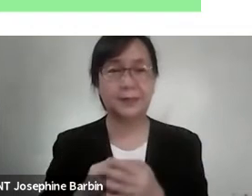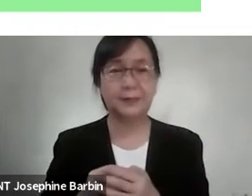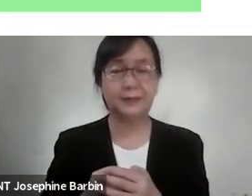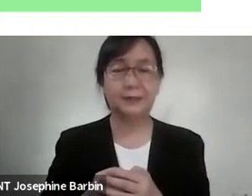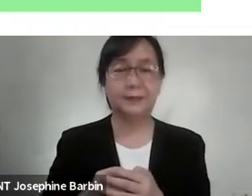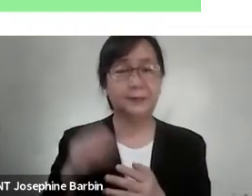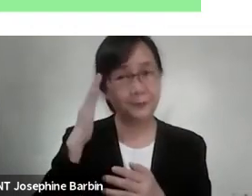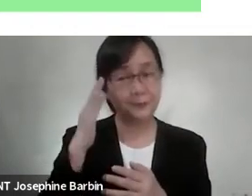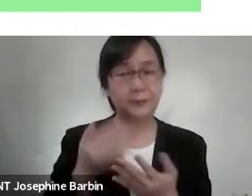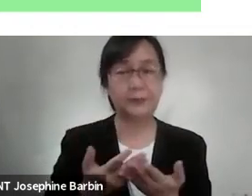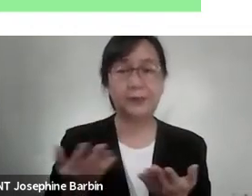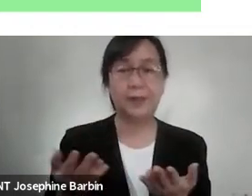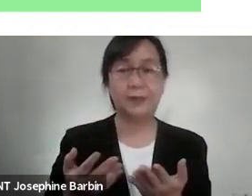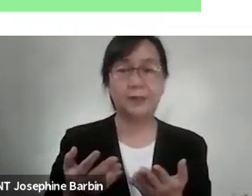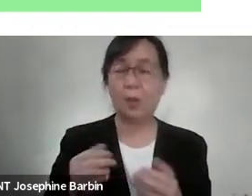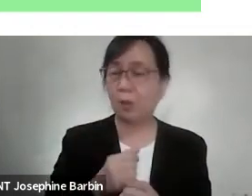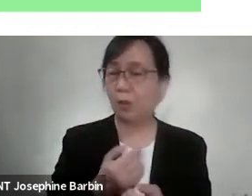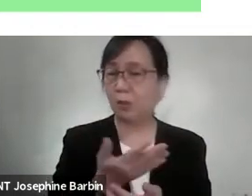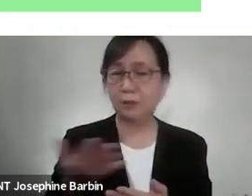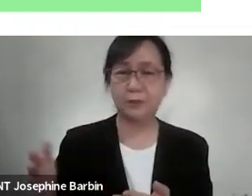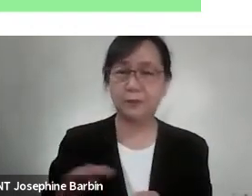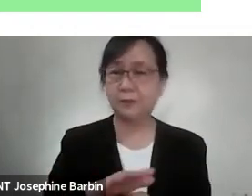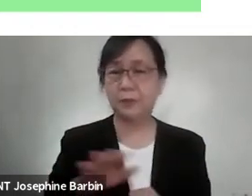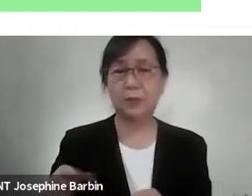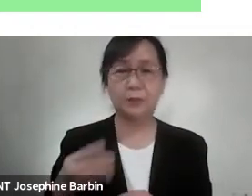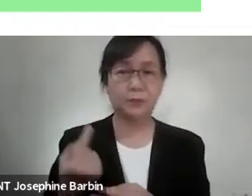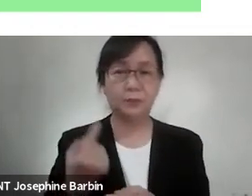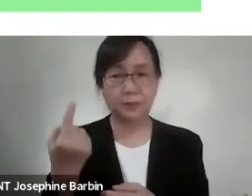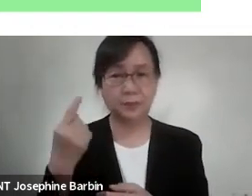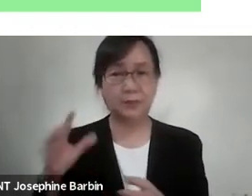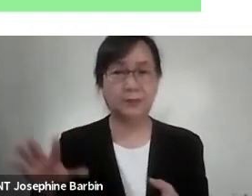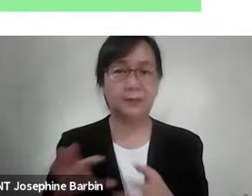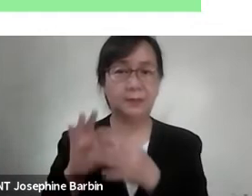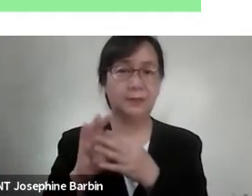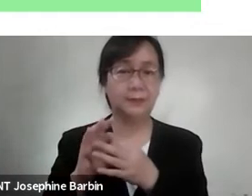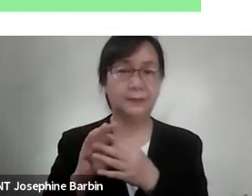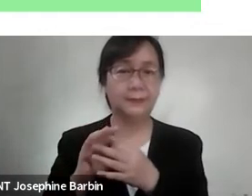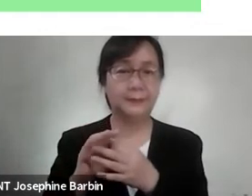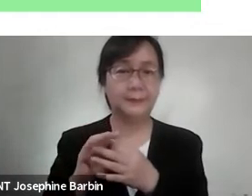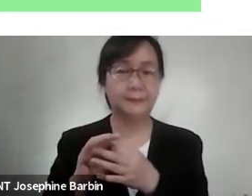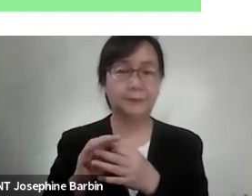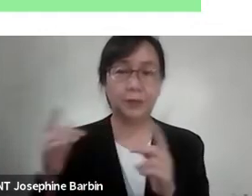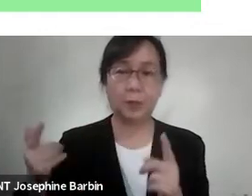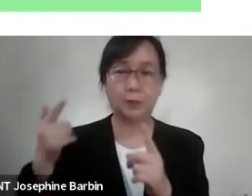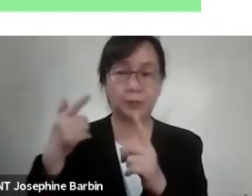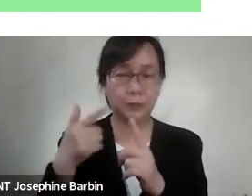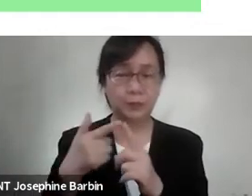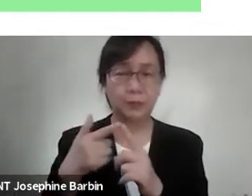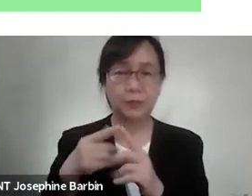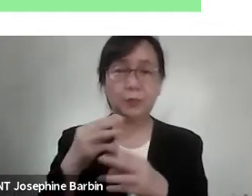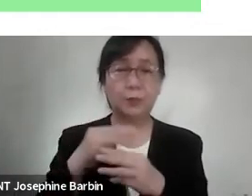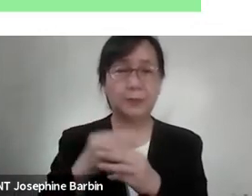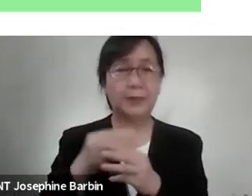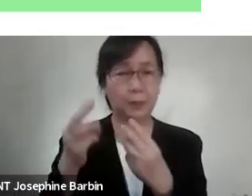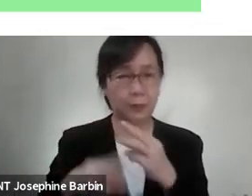know, all this is the only one, you know, goal is that to make the world a